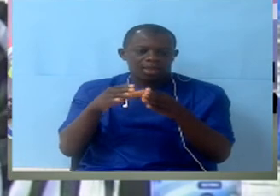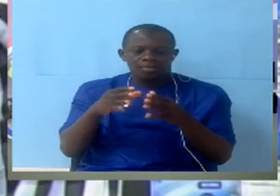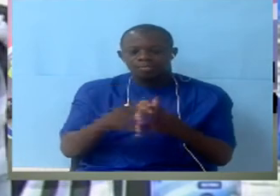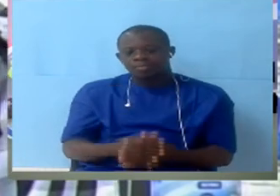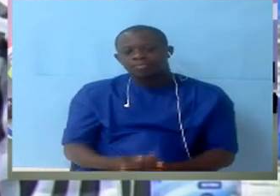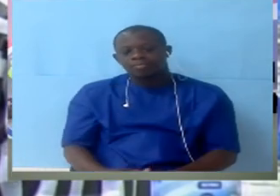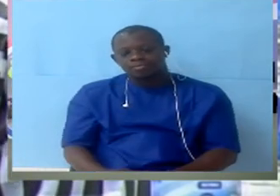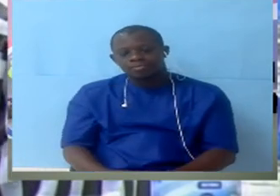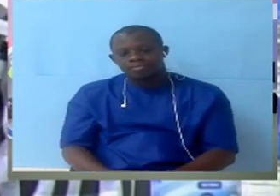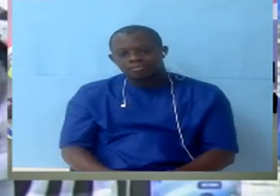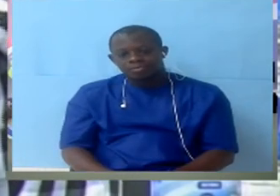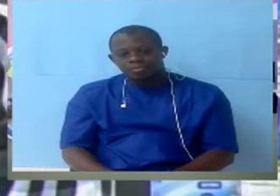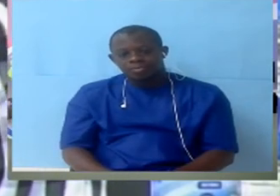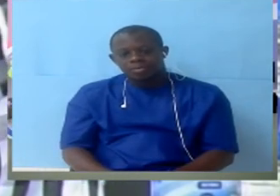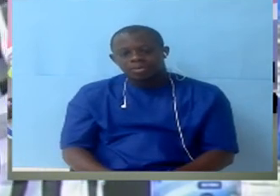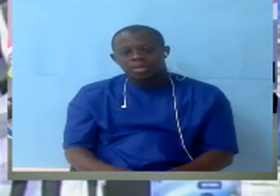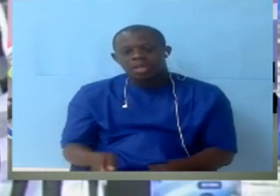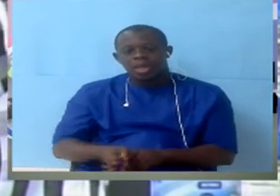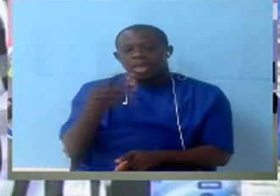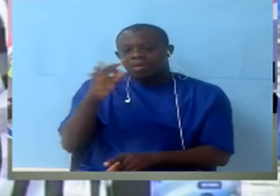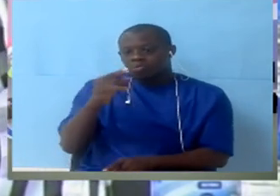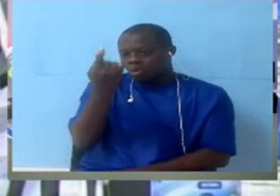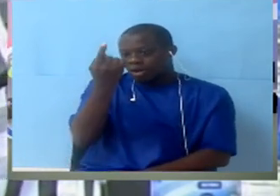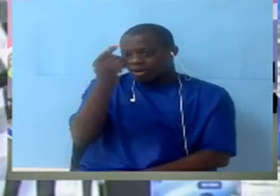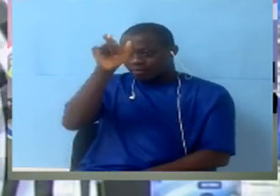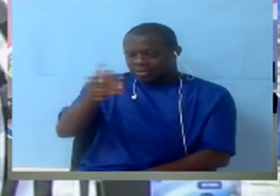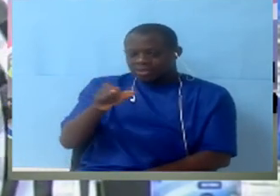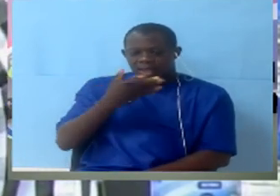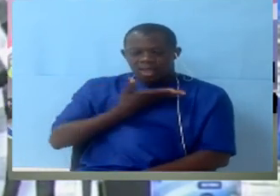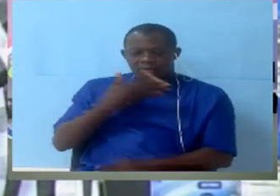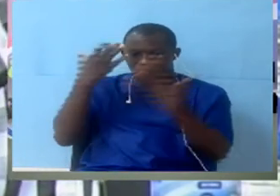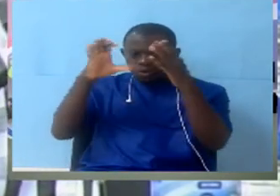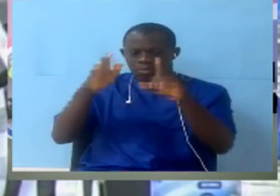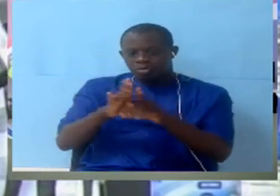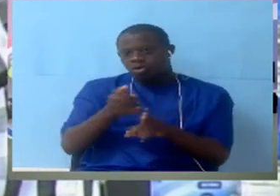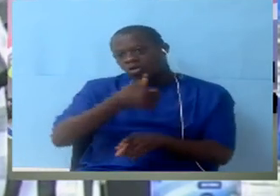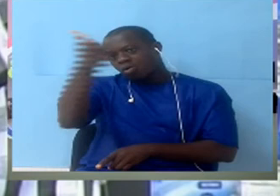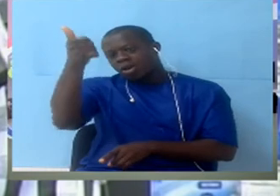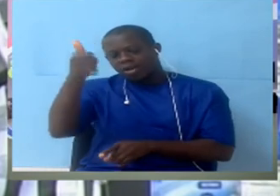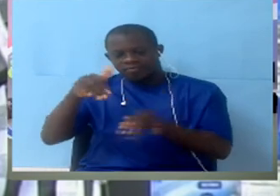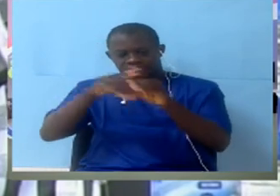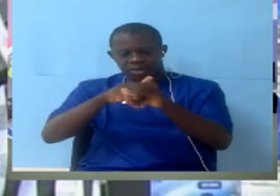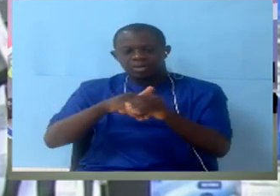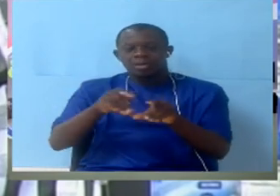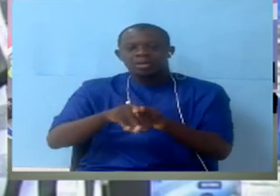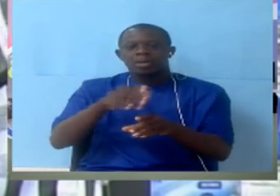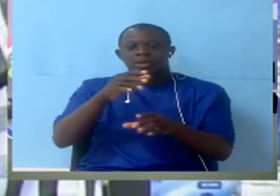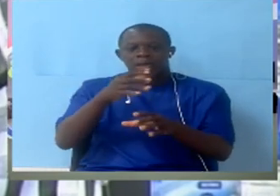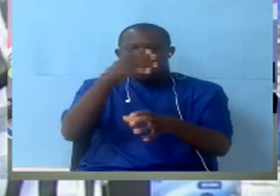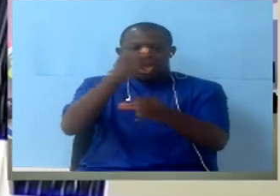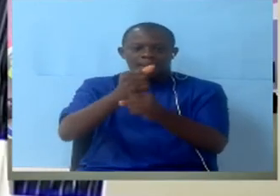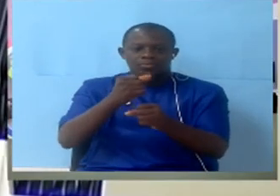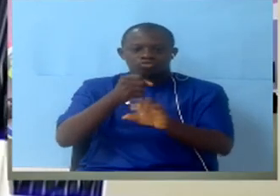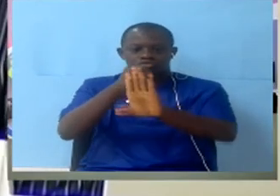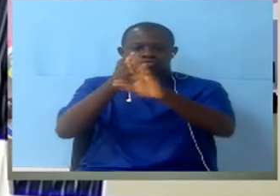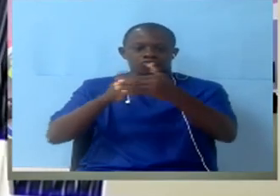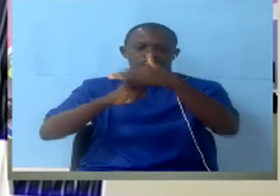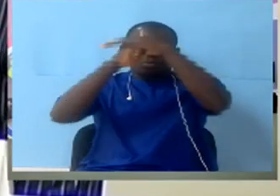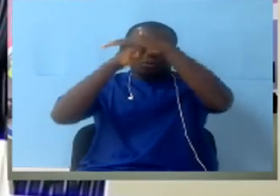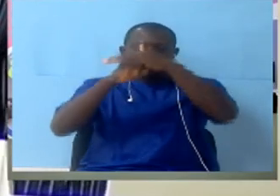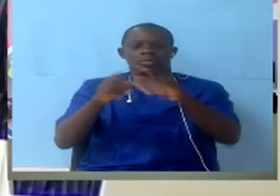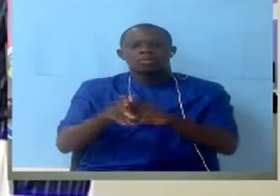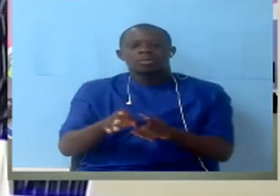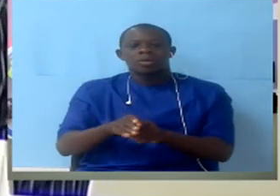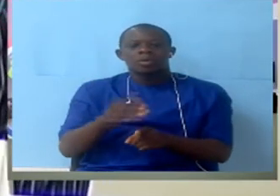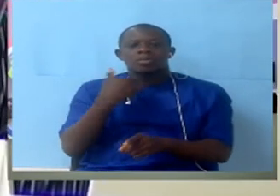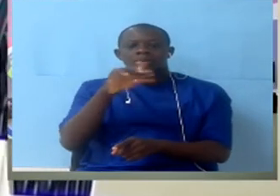is amonyo sa cover. The one has a problem, his other colleagues will cover him. Mr. Witness, isn't that normal? E kanyo